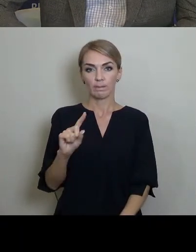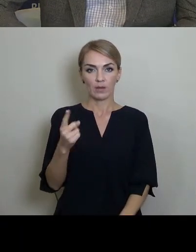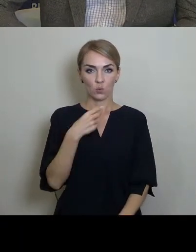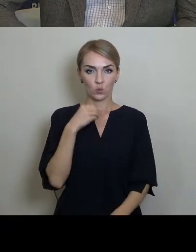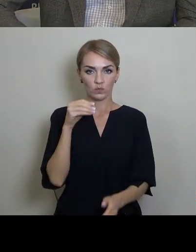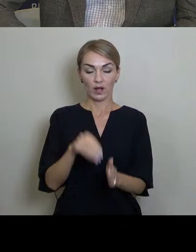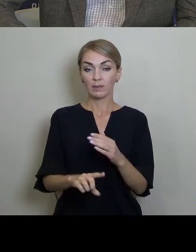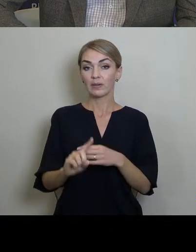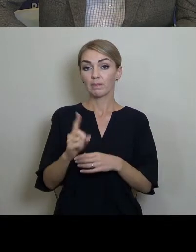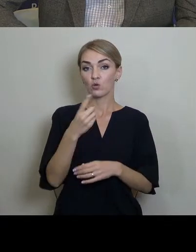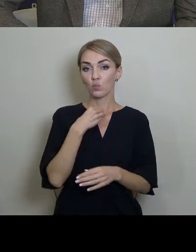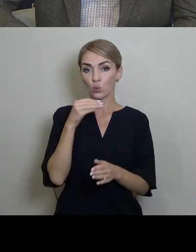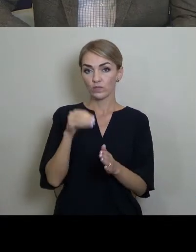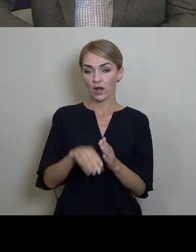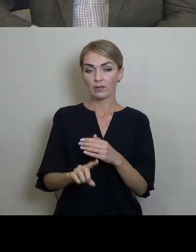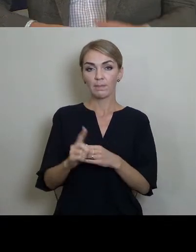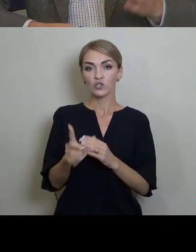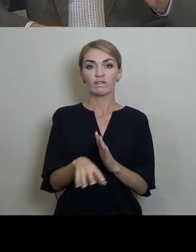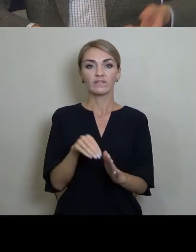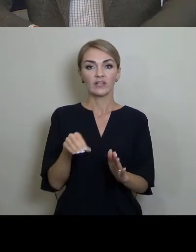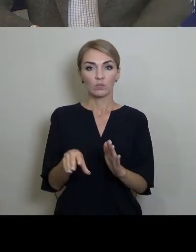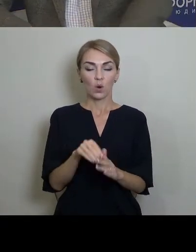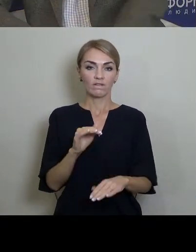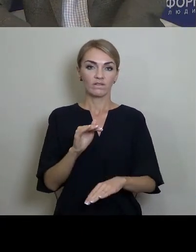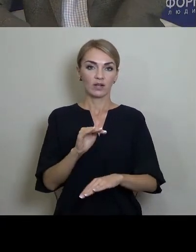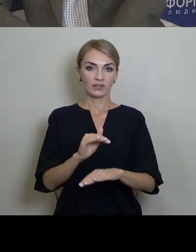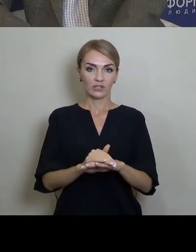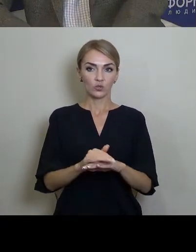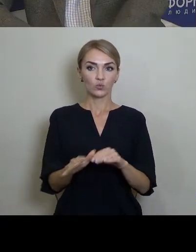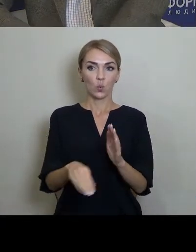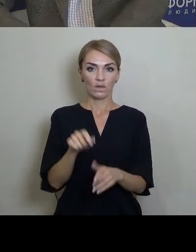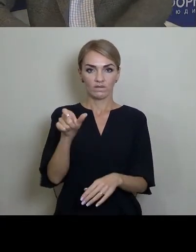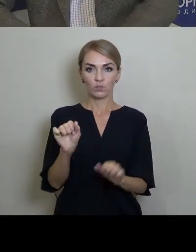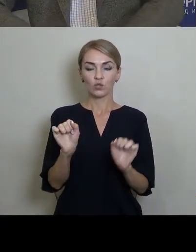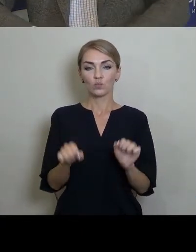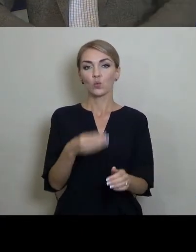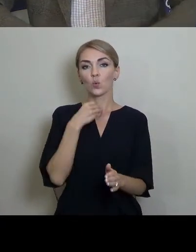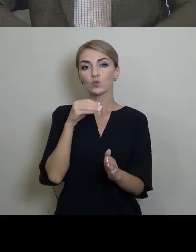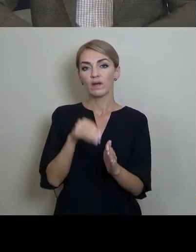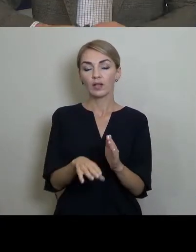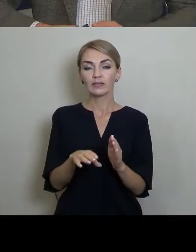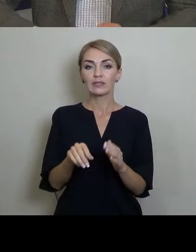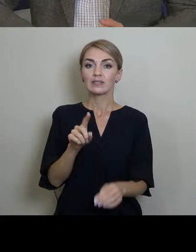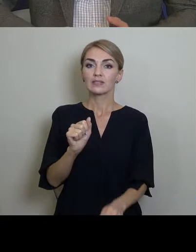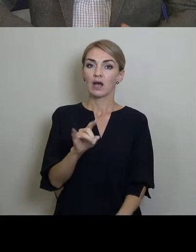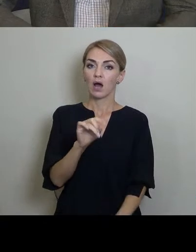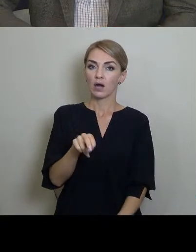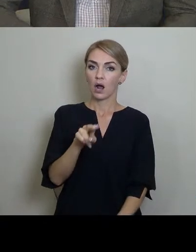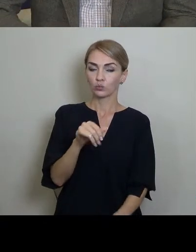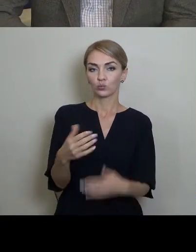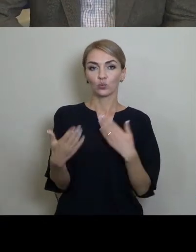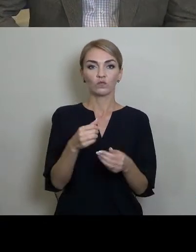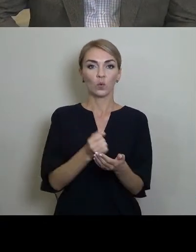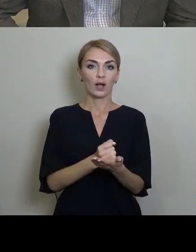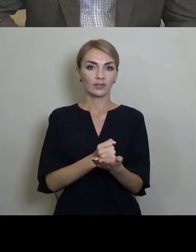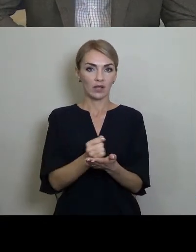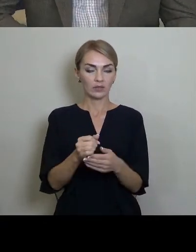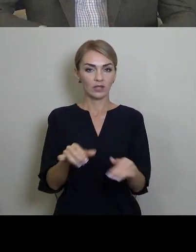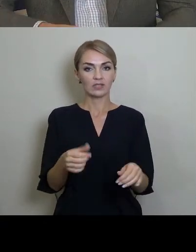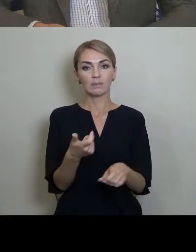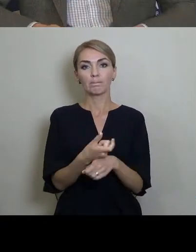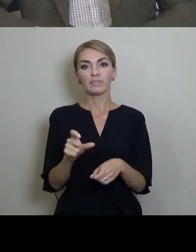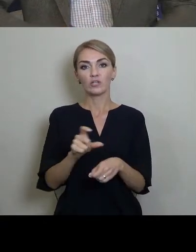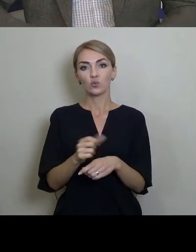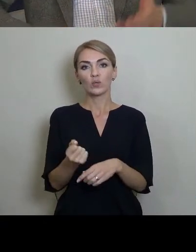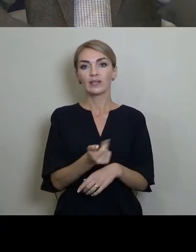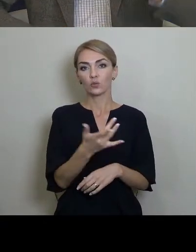voting for one of the two candidates, well, the elector can vote both for the council